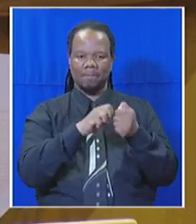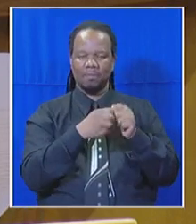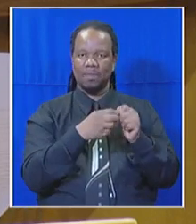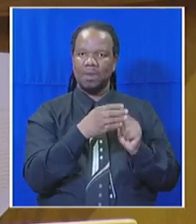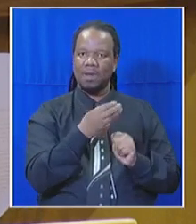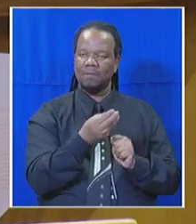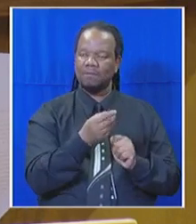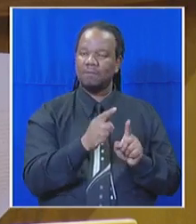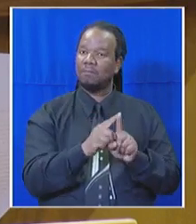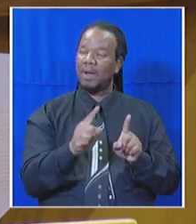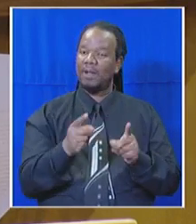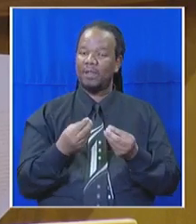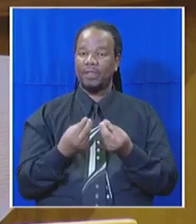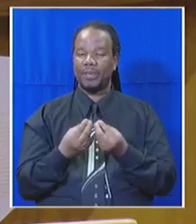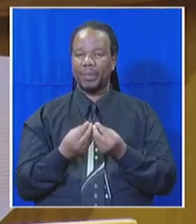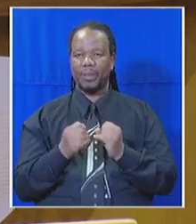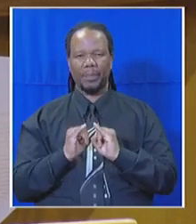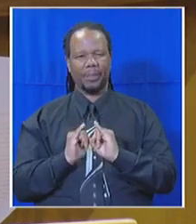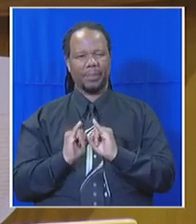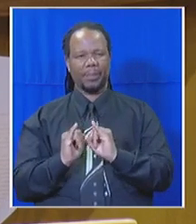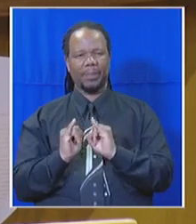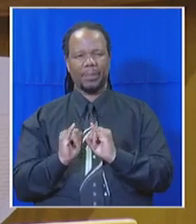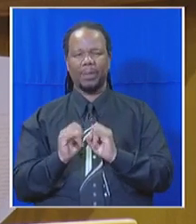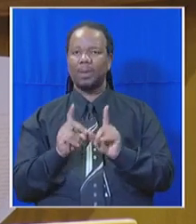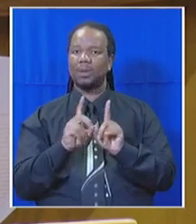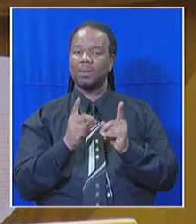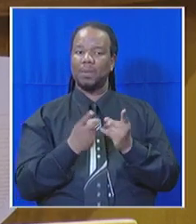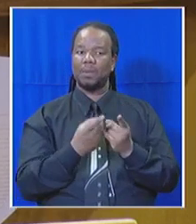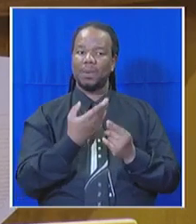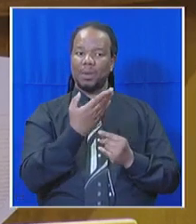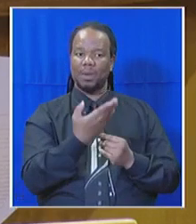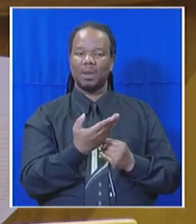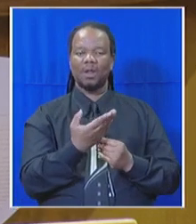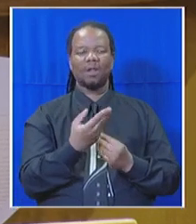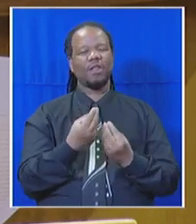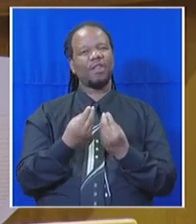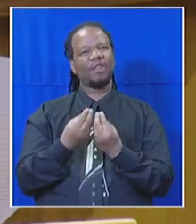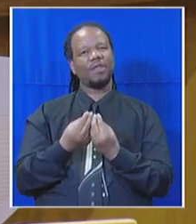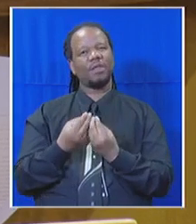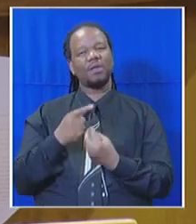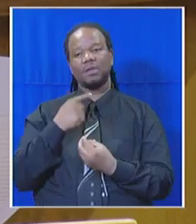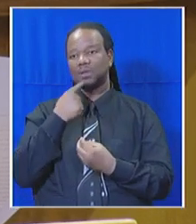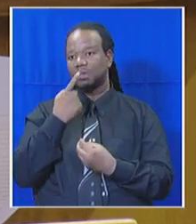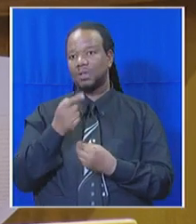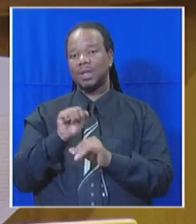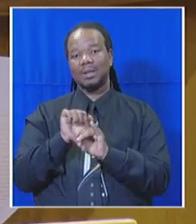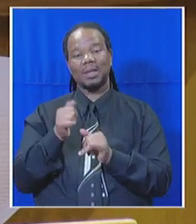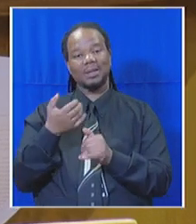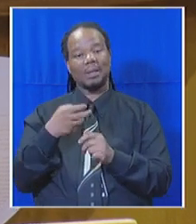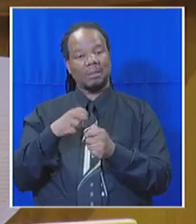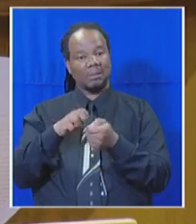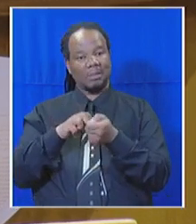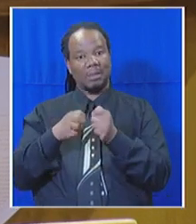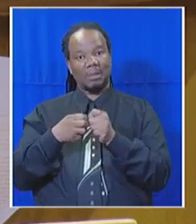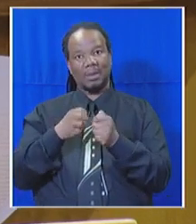alarming about the state of the department, something that can only be described as crisis without exaggerating, is that